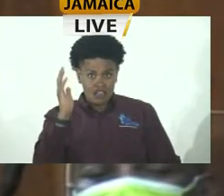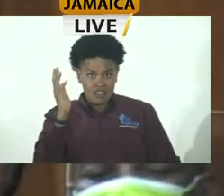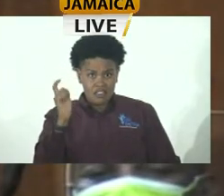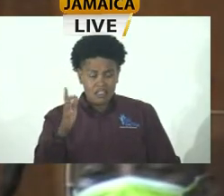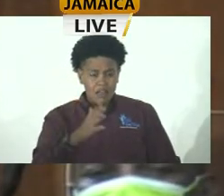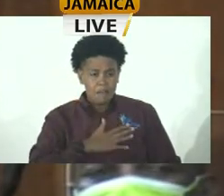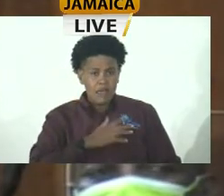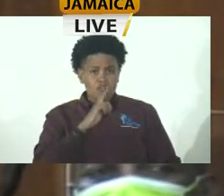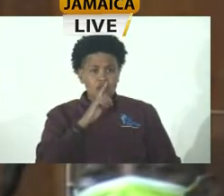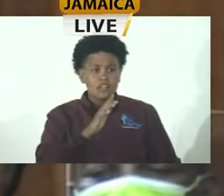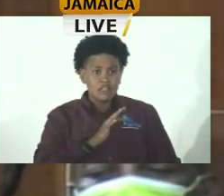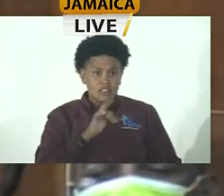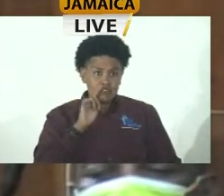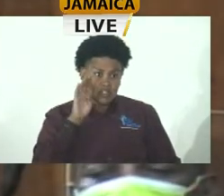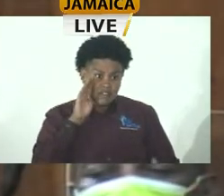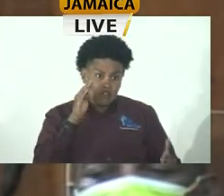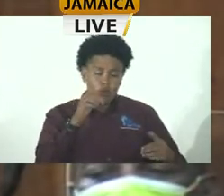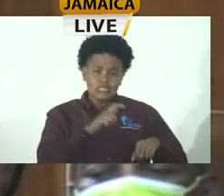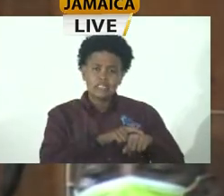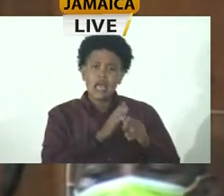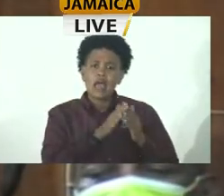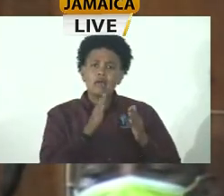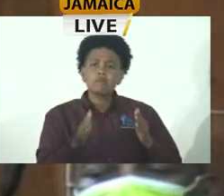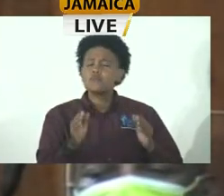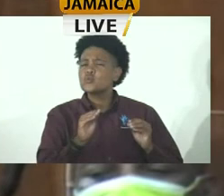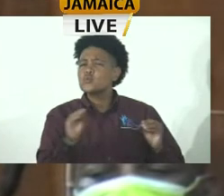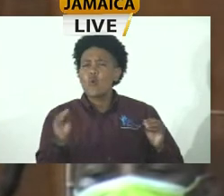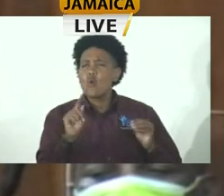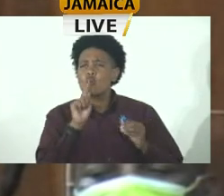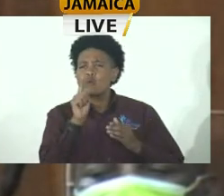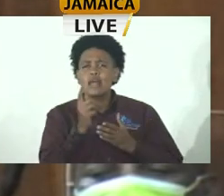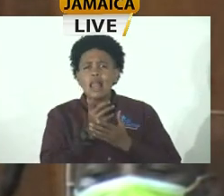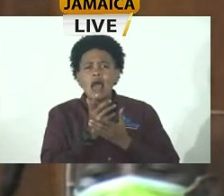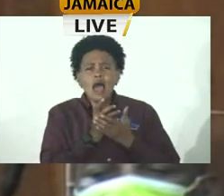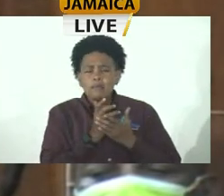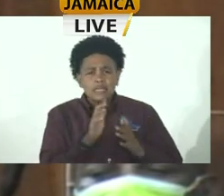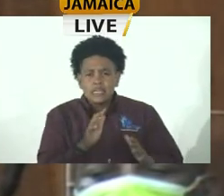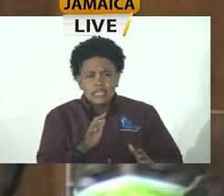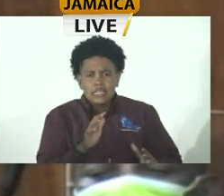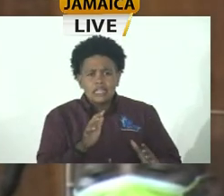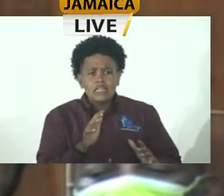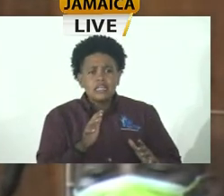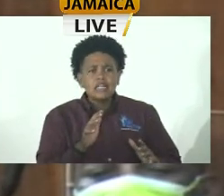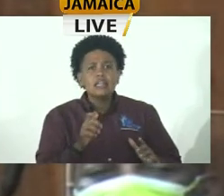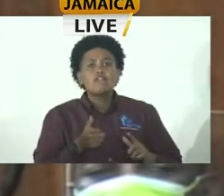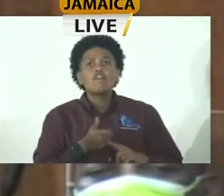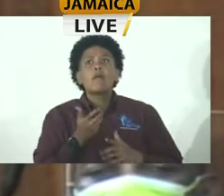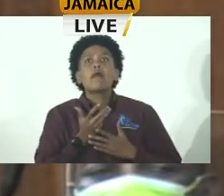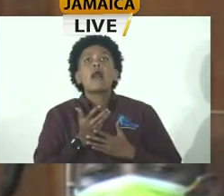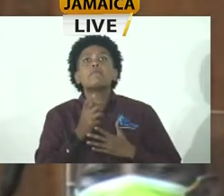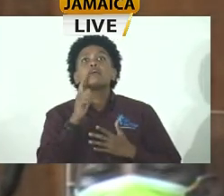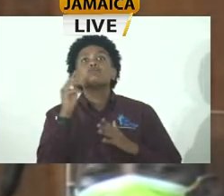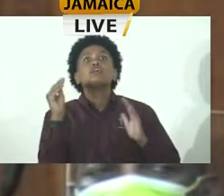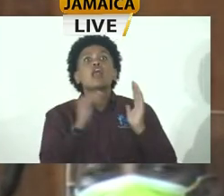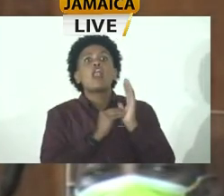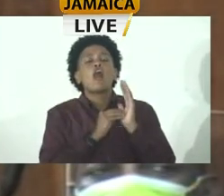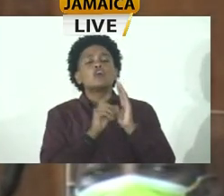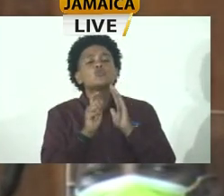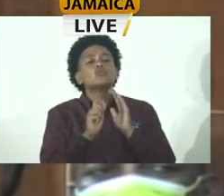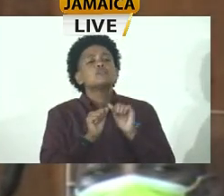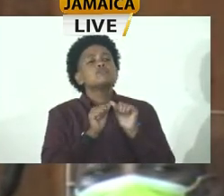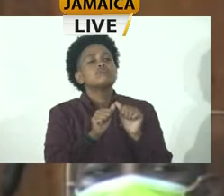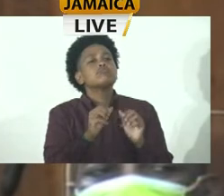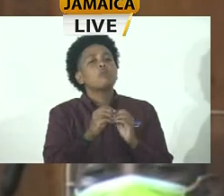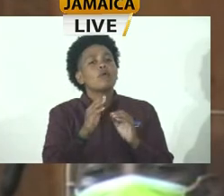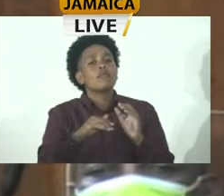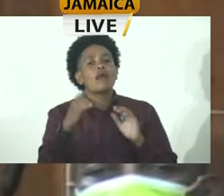great hope as a timeline is that no appeal from the appeal is lodged should last more than 18